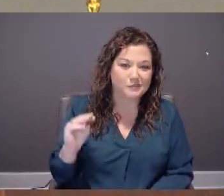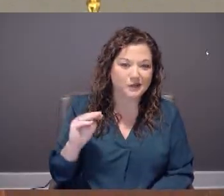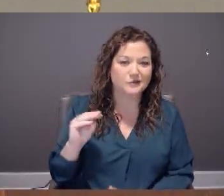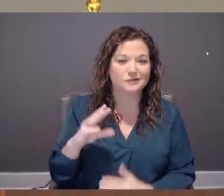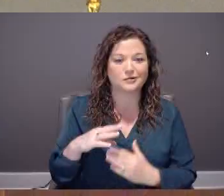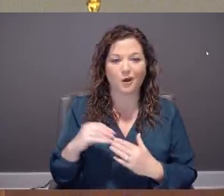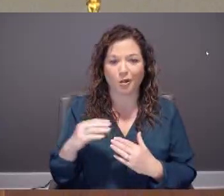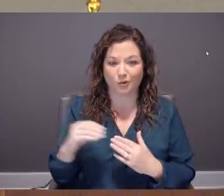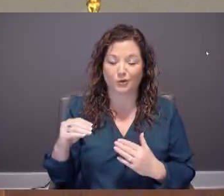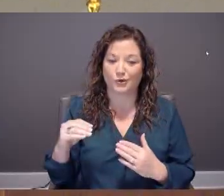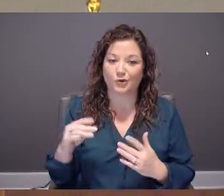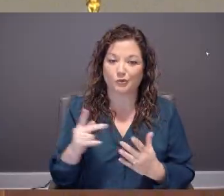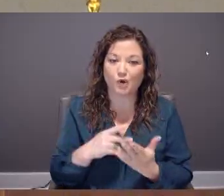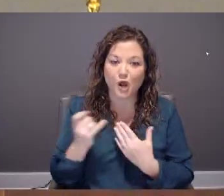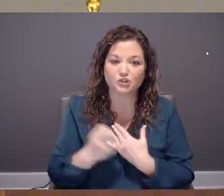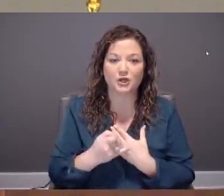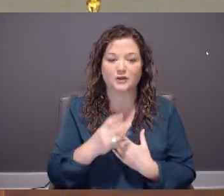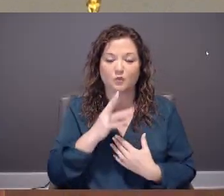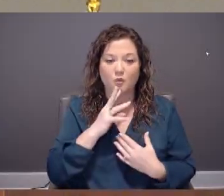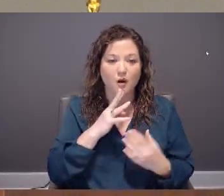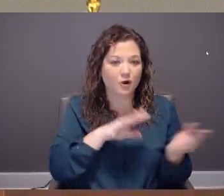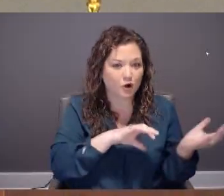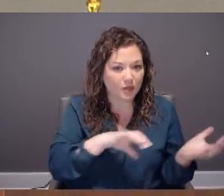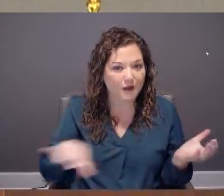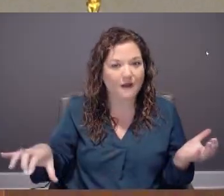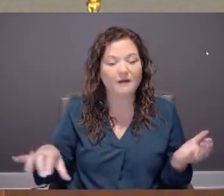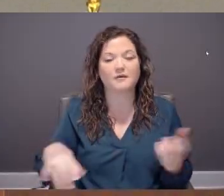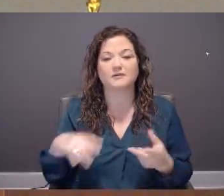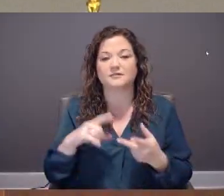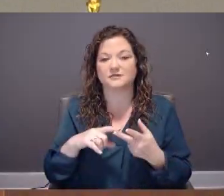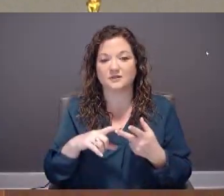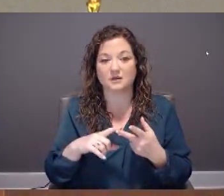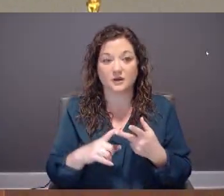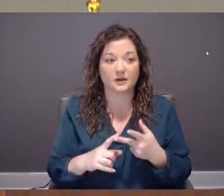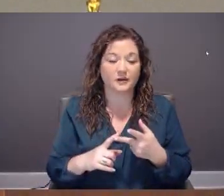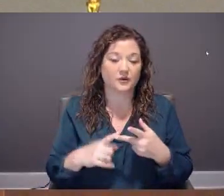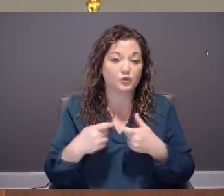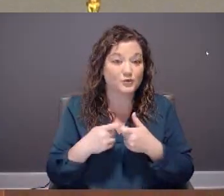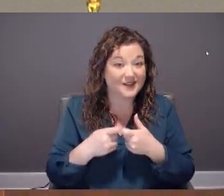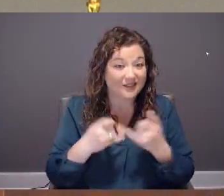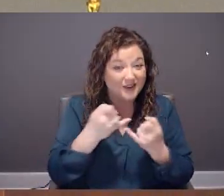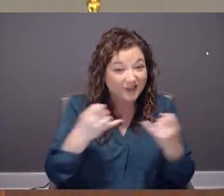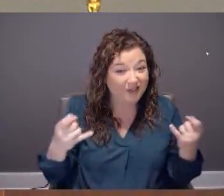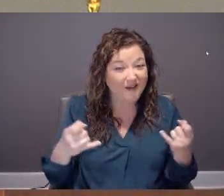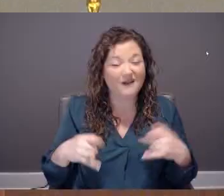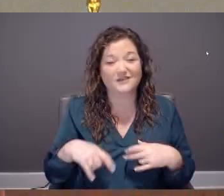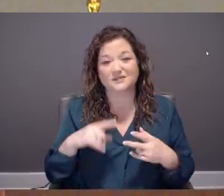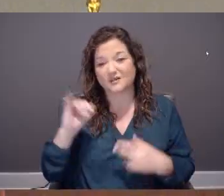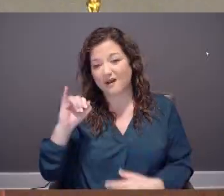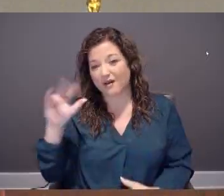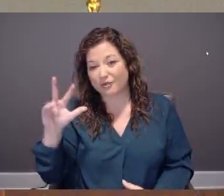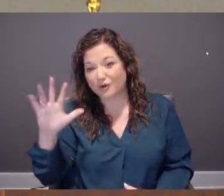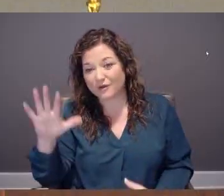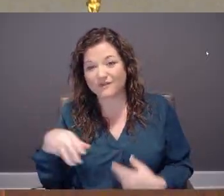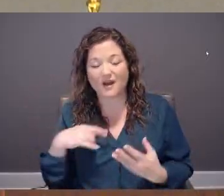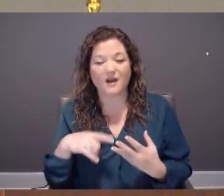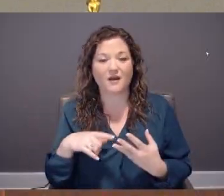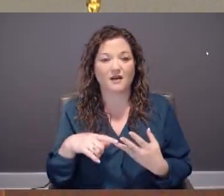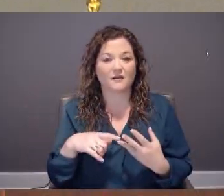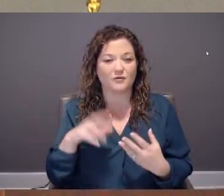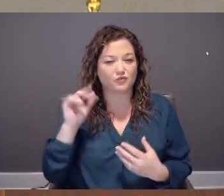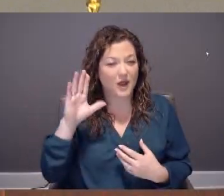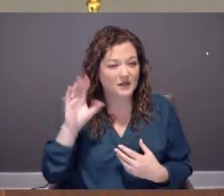park, utility lines on I-35, and wastewater lines on what we call the North Interceptor